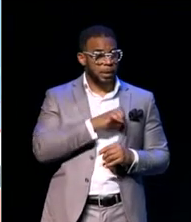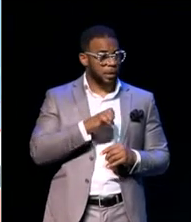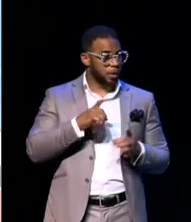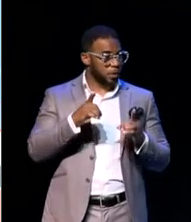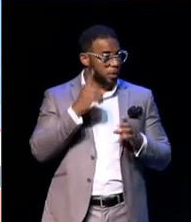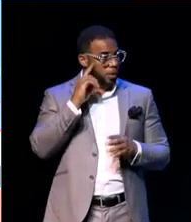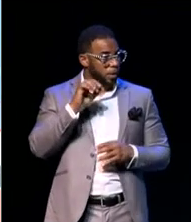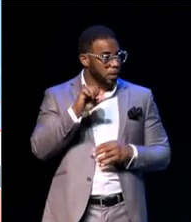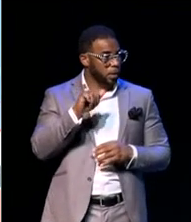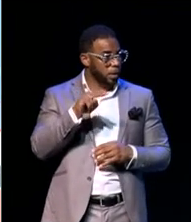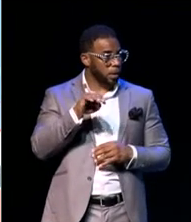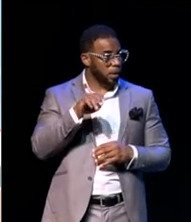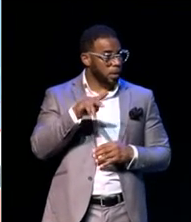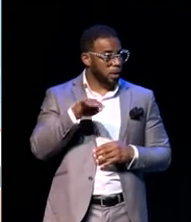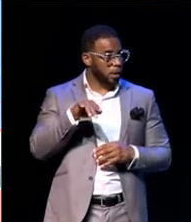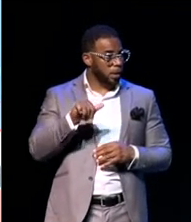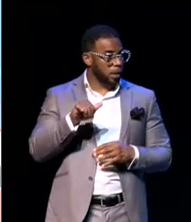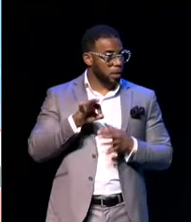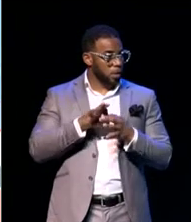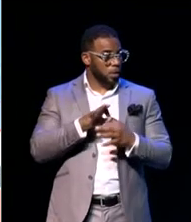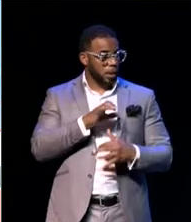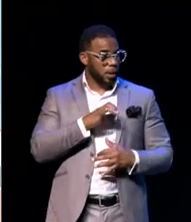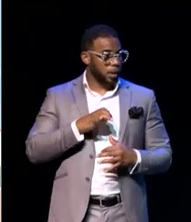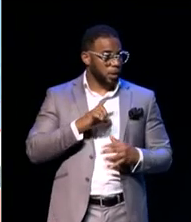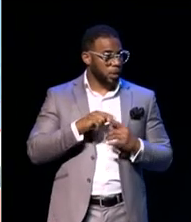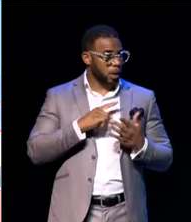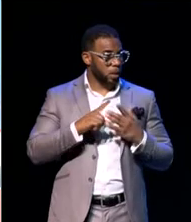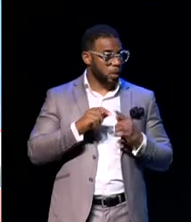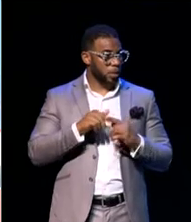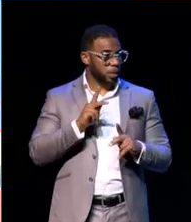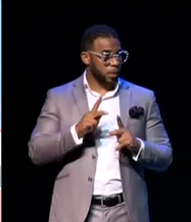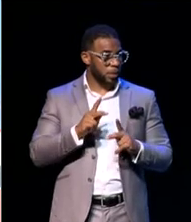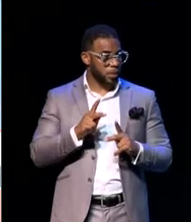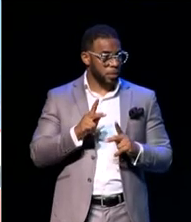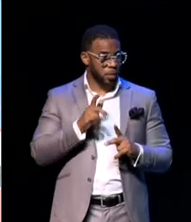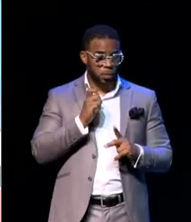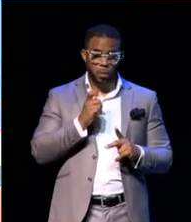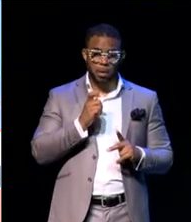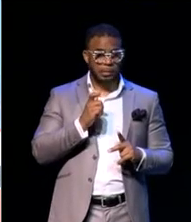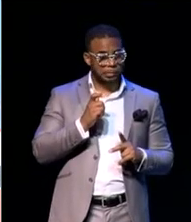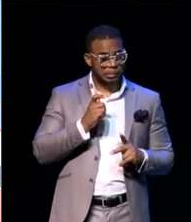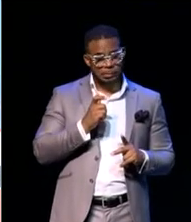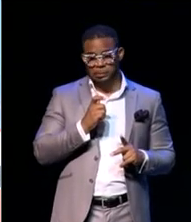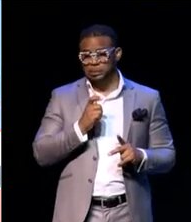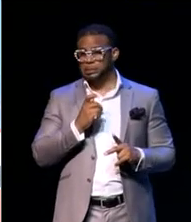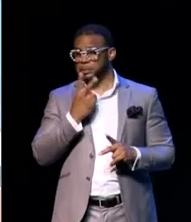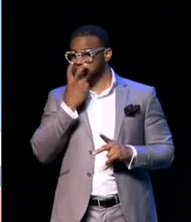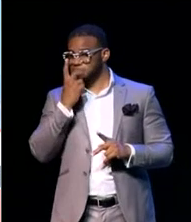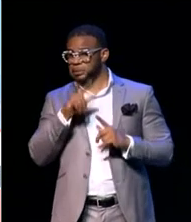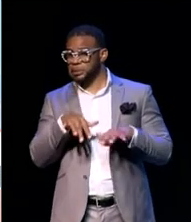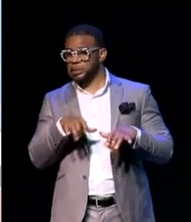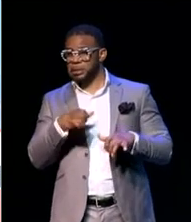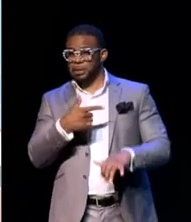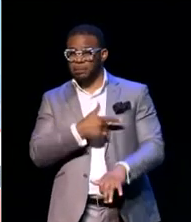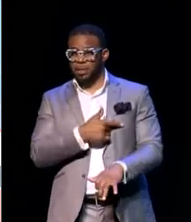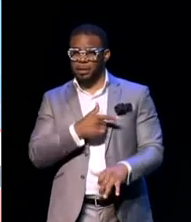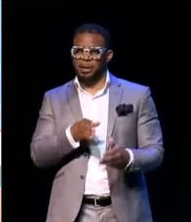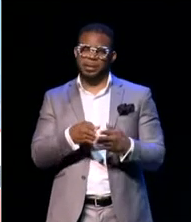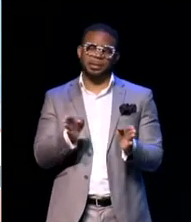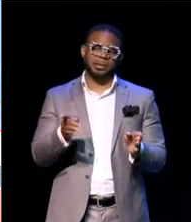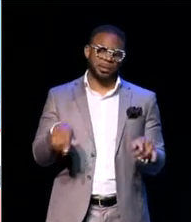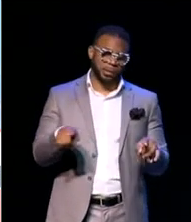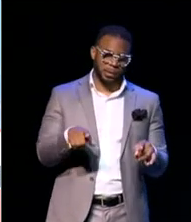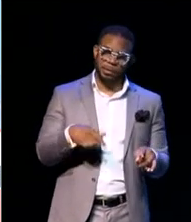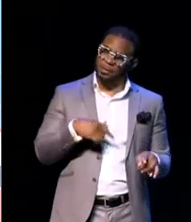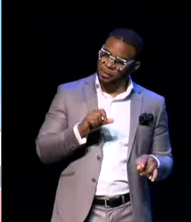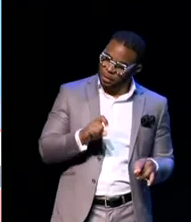of the Anacostia Coordinating Council. When I talk with people who are reluctant to take the vaccine, they generally,